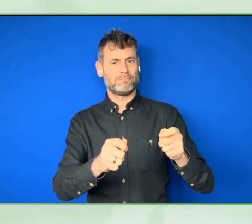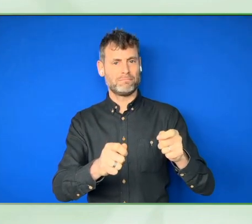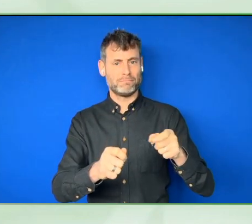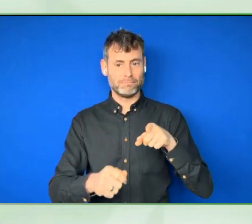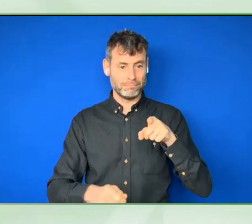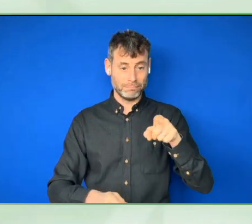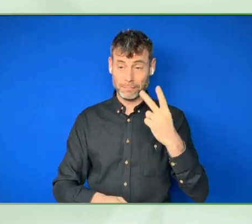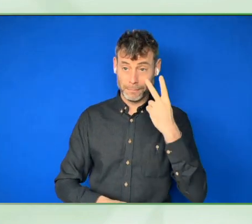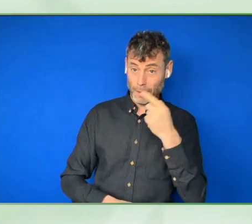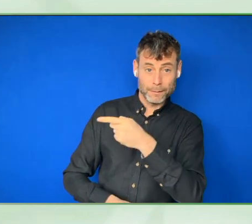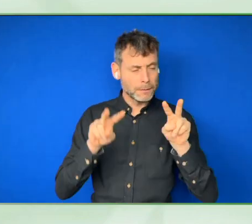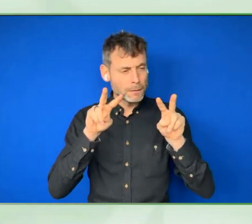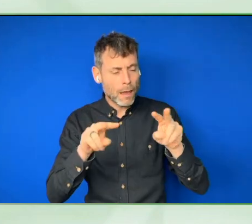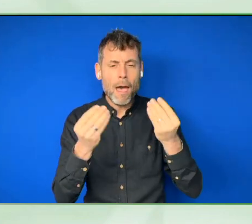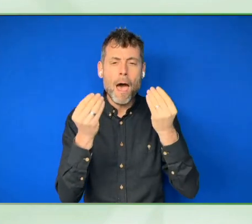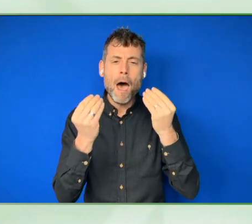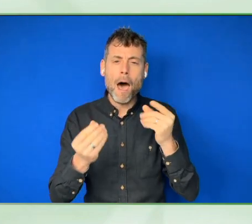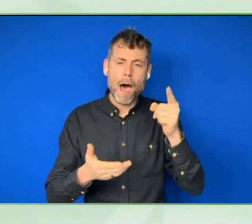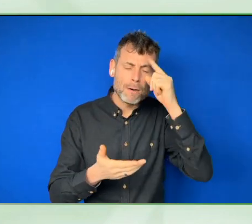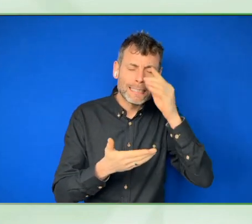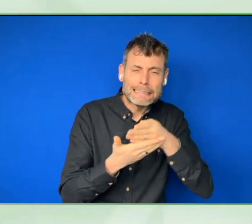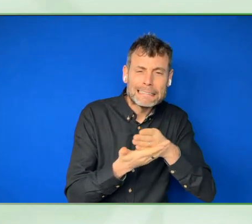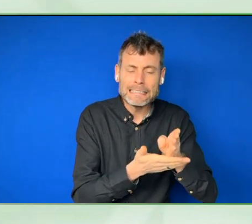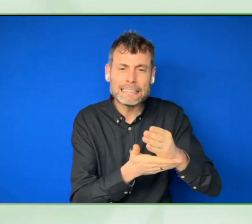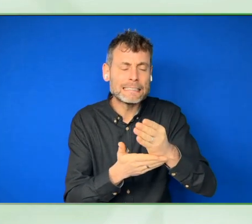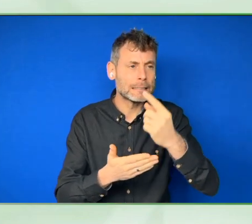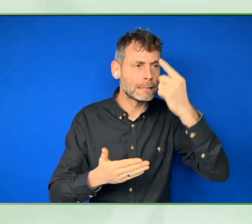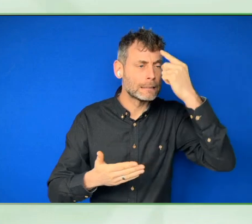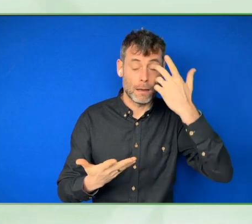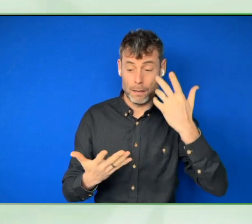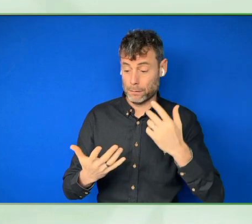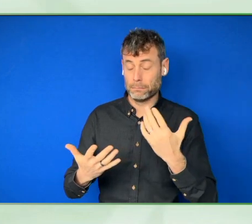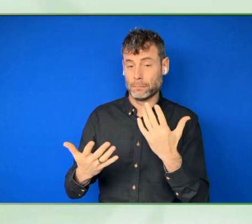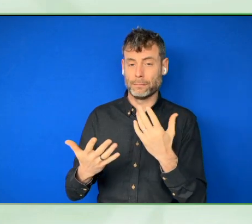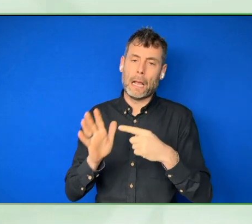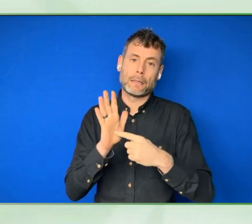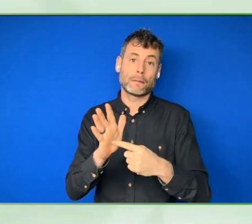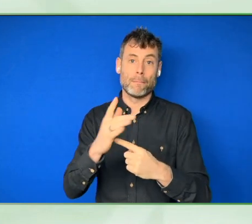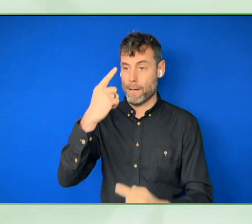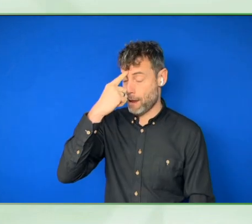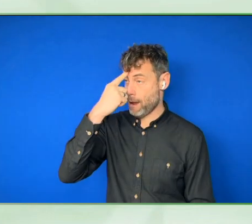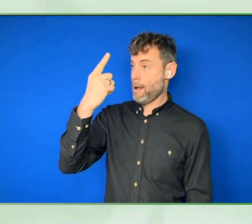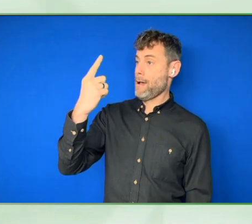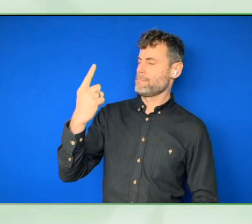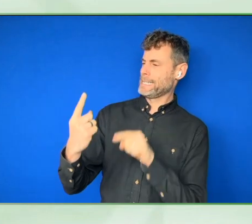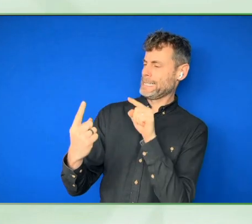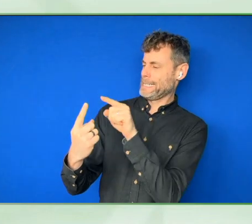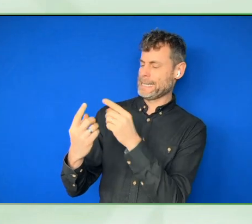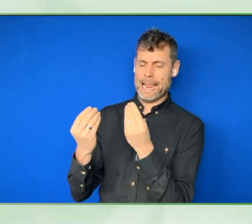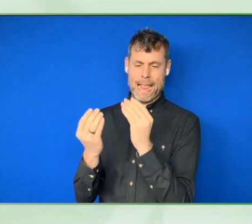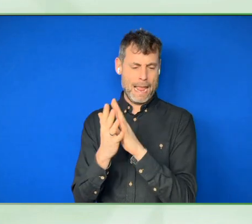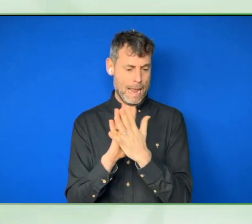lessons of what it takes to go from idea to implementation, and the examples